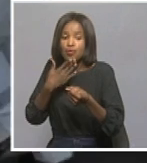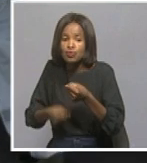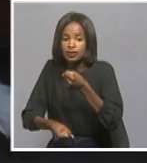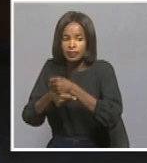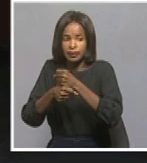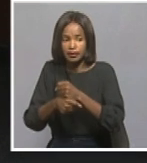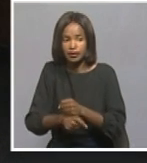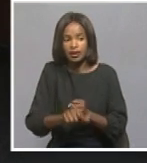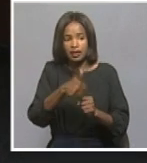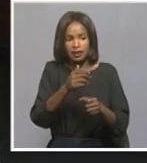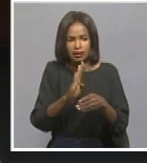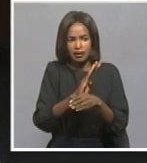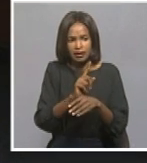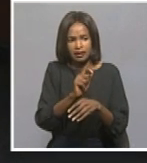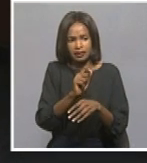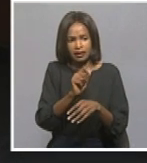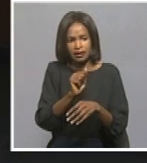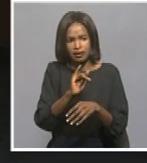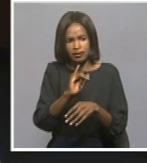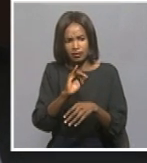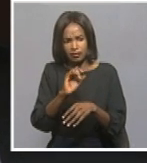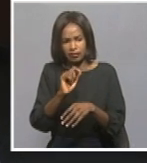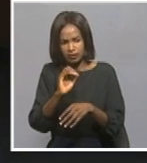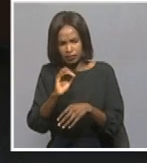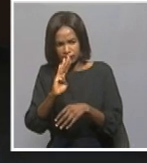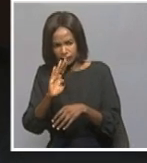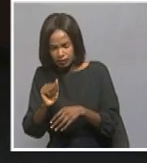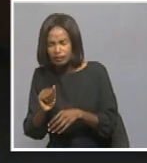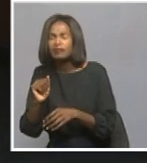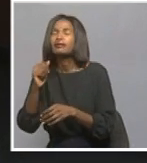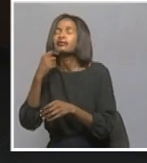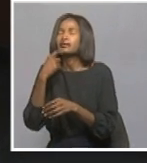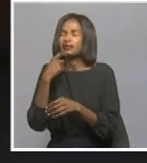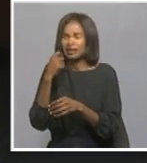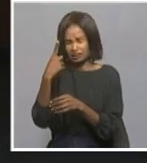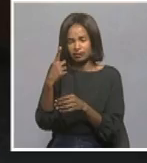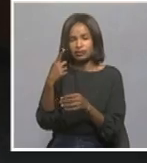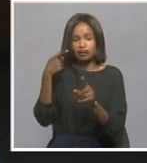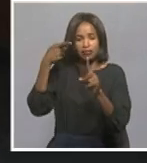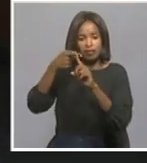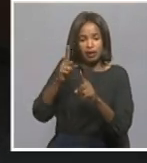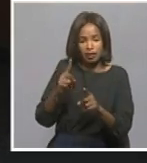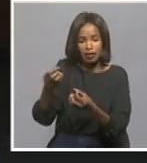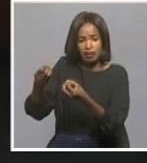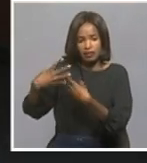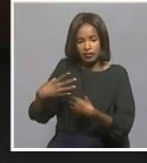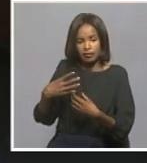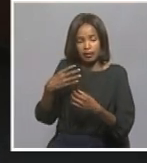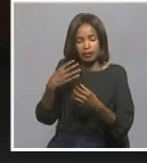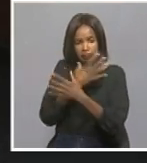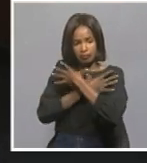Doba, of which they actually understood our vision, and they came on board to ensure